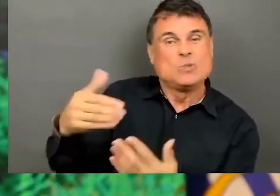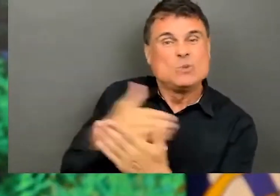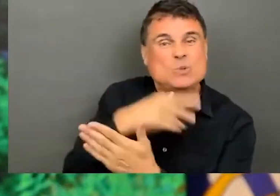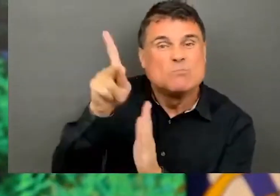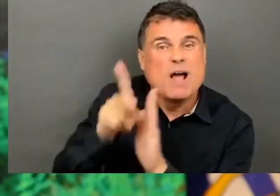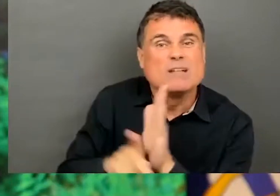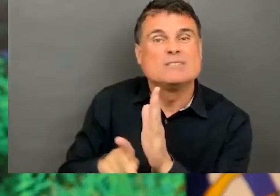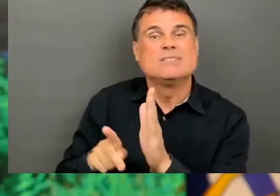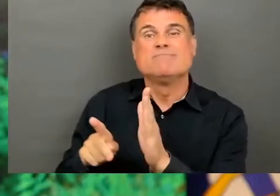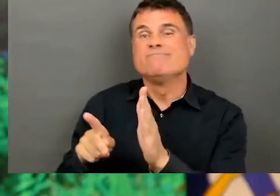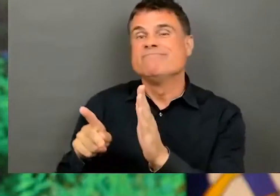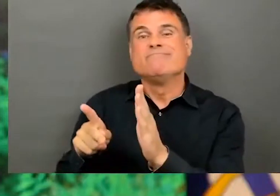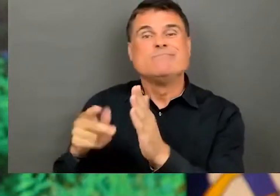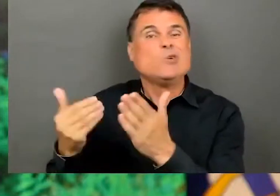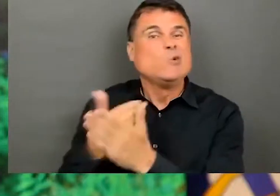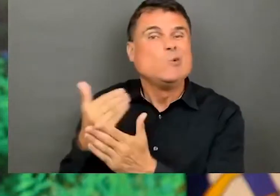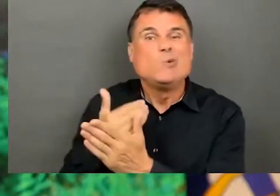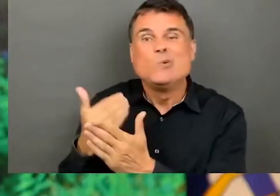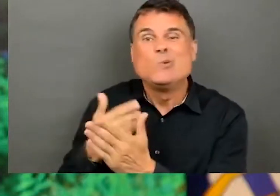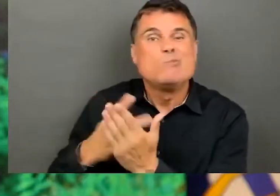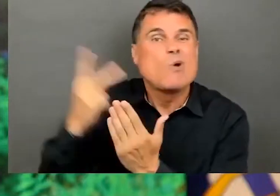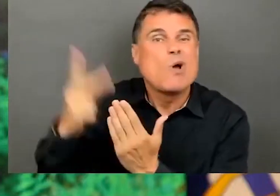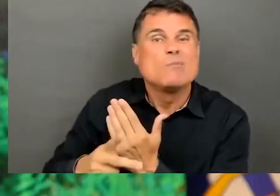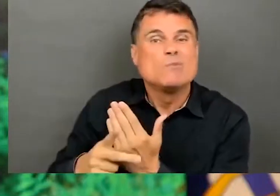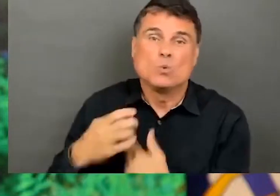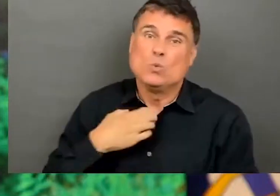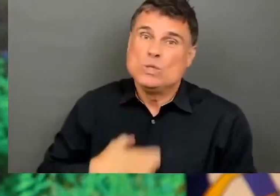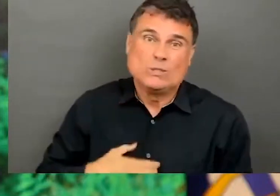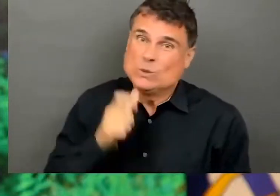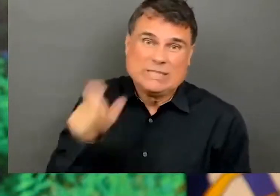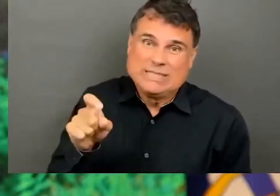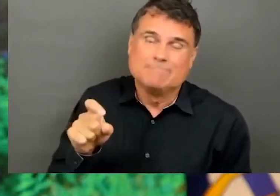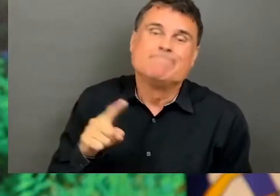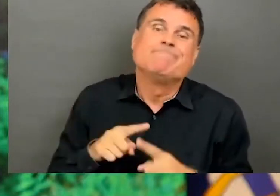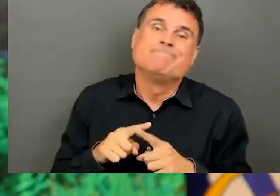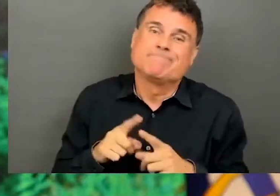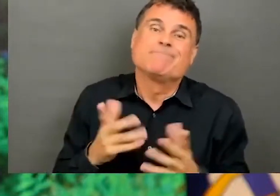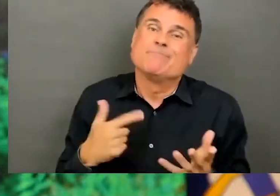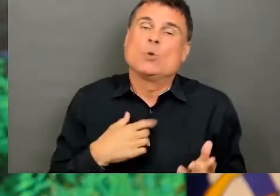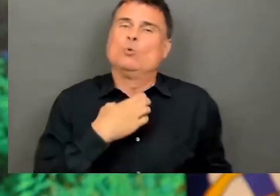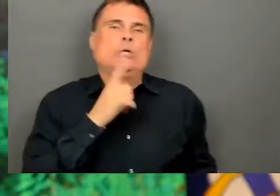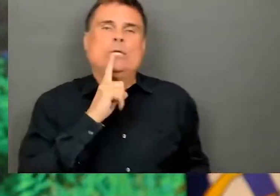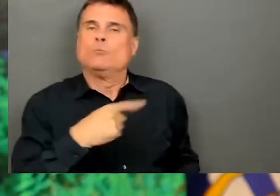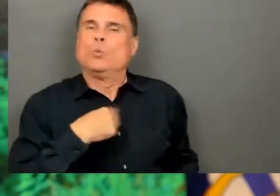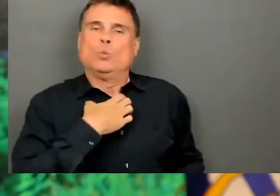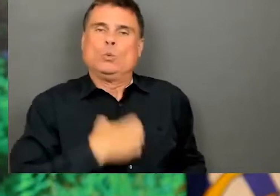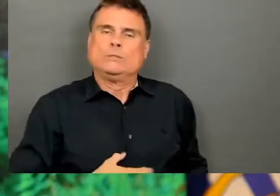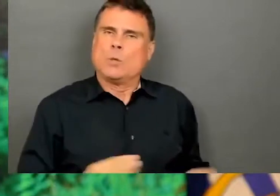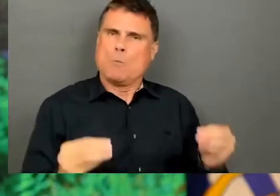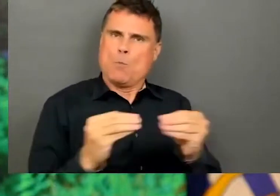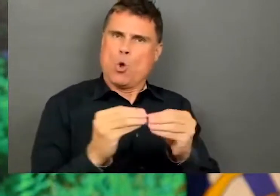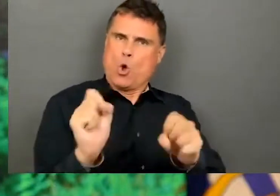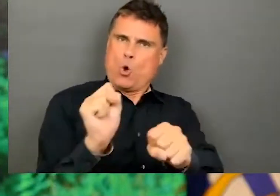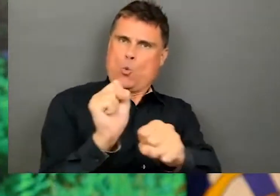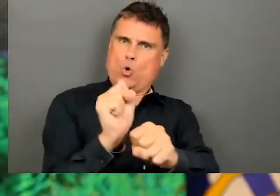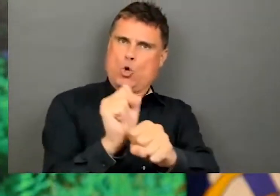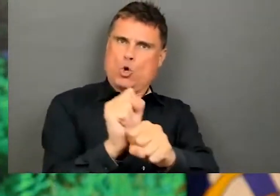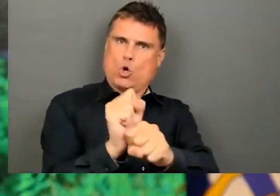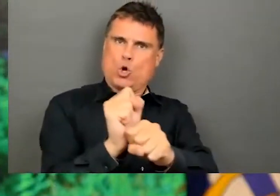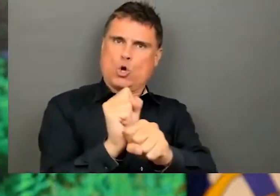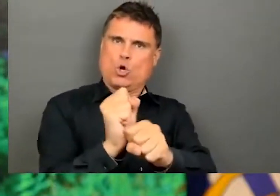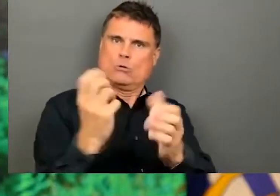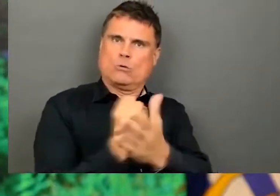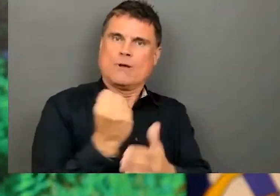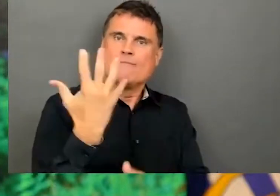years ago, 6 years ago, was enough, but it's not. I want to acknowledge the